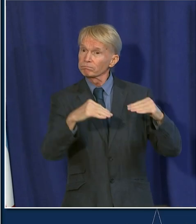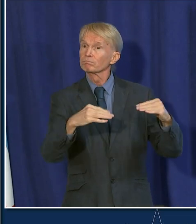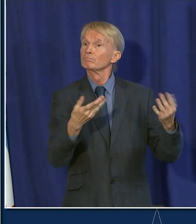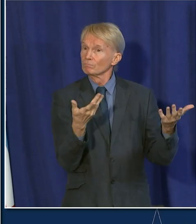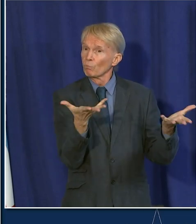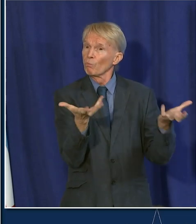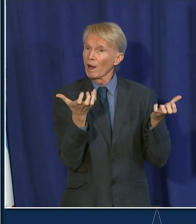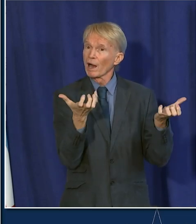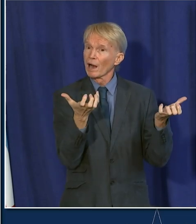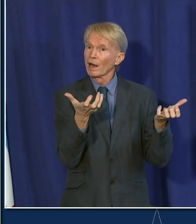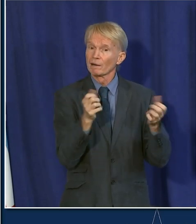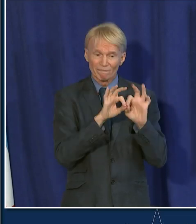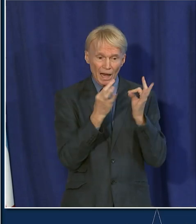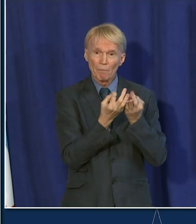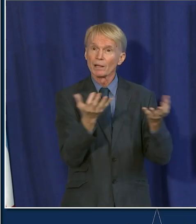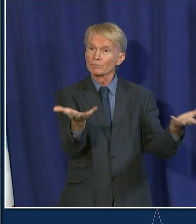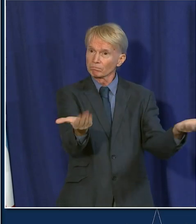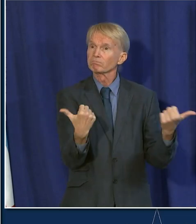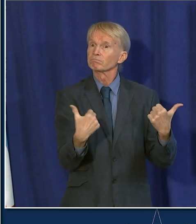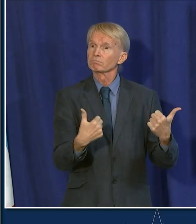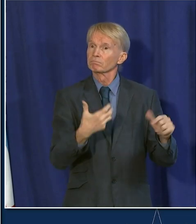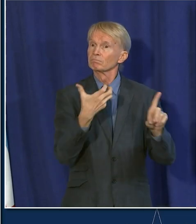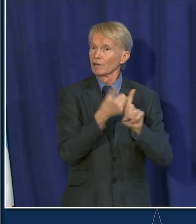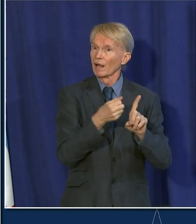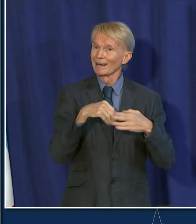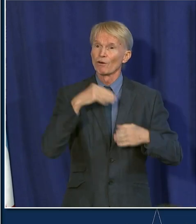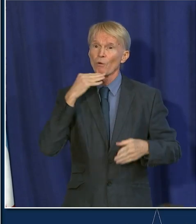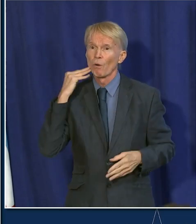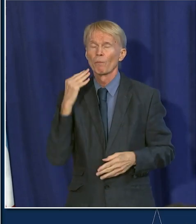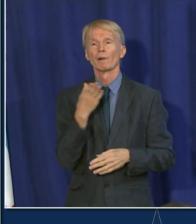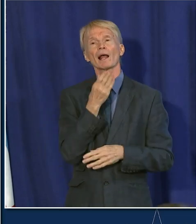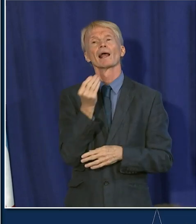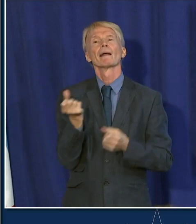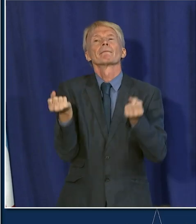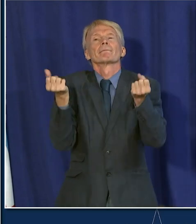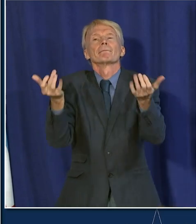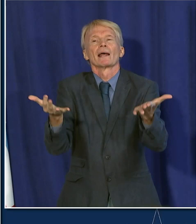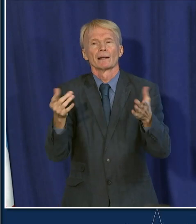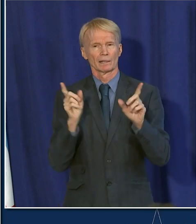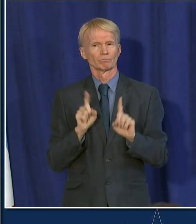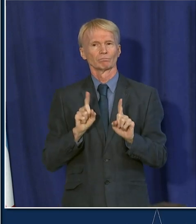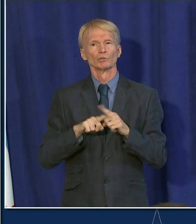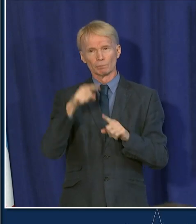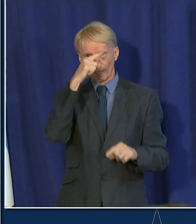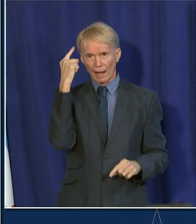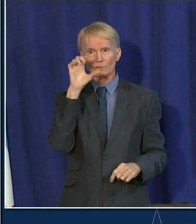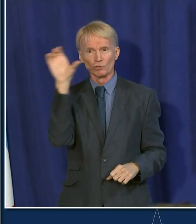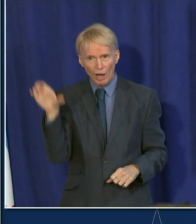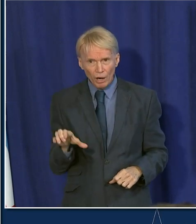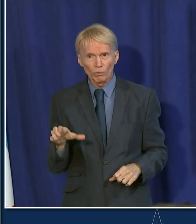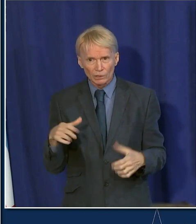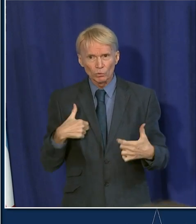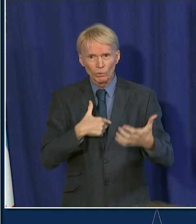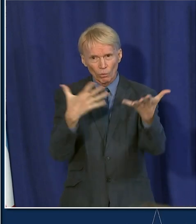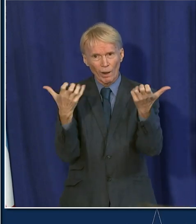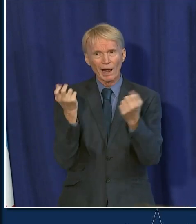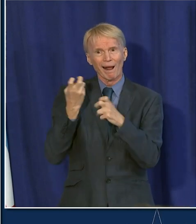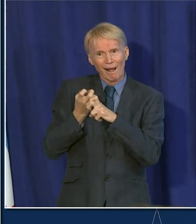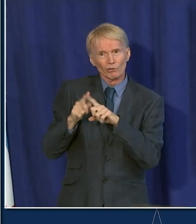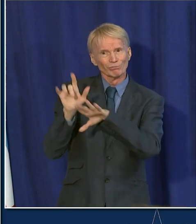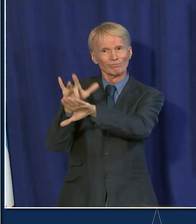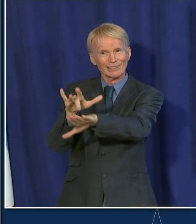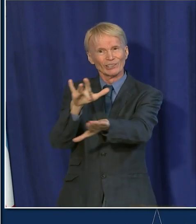adolescents with their families, which is a primary area. We've also seen a majority of vaccines going to Black Chicagoans, which is a group that we've been working hard to